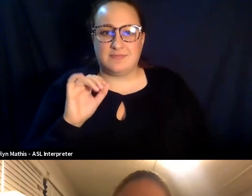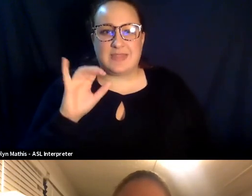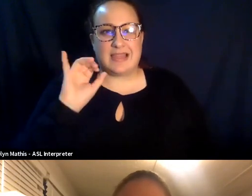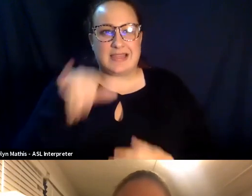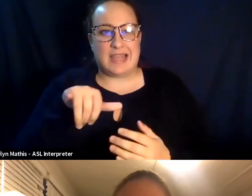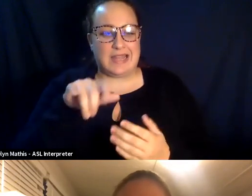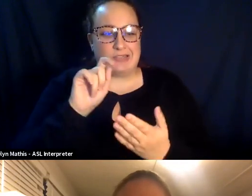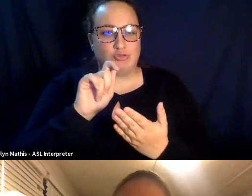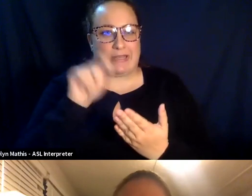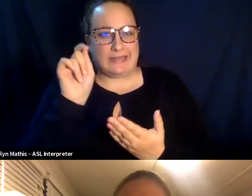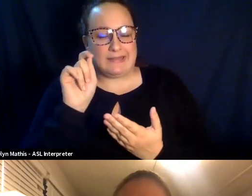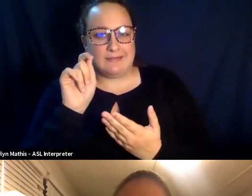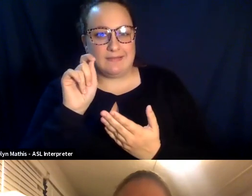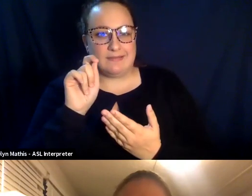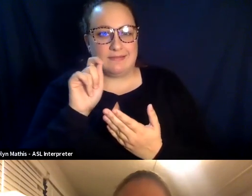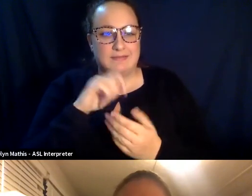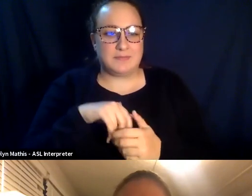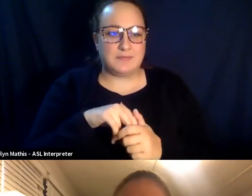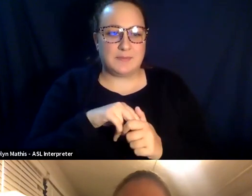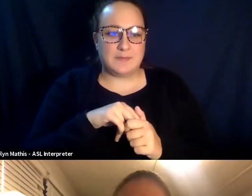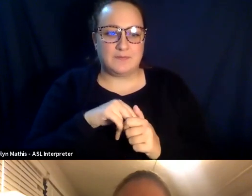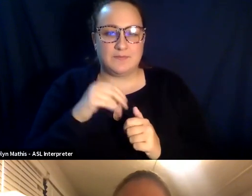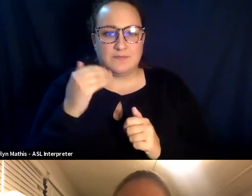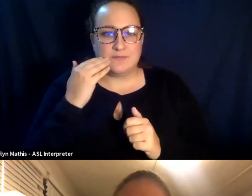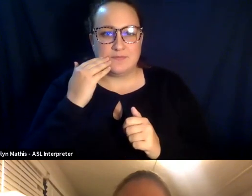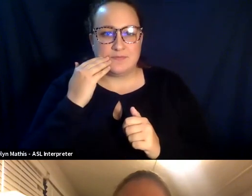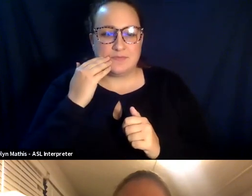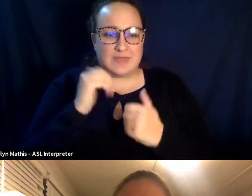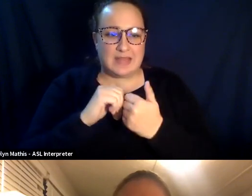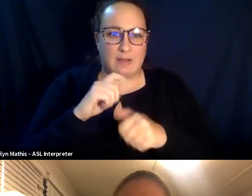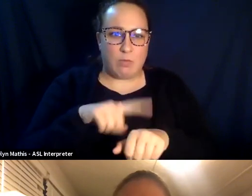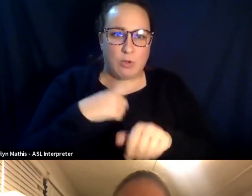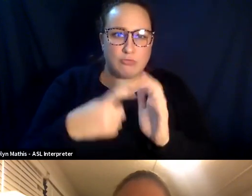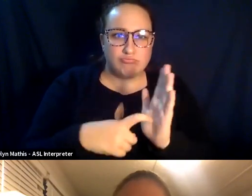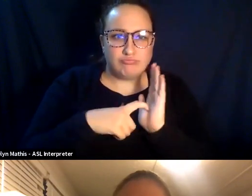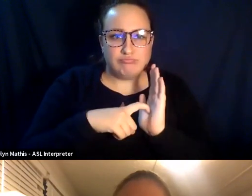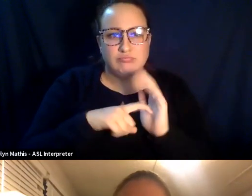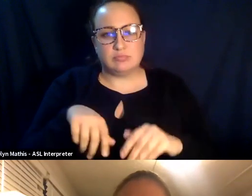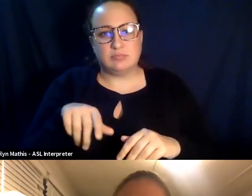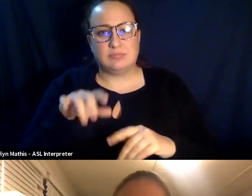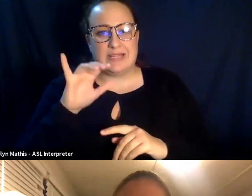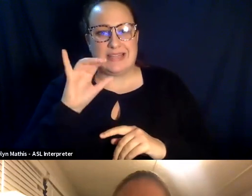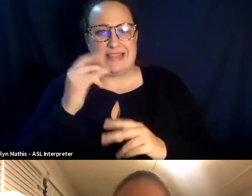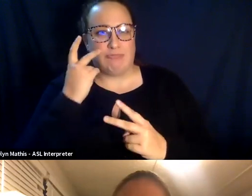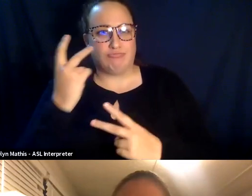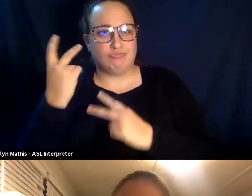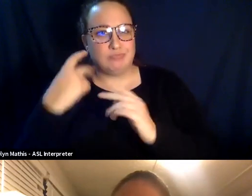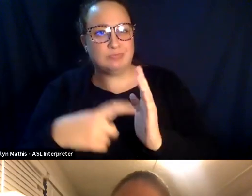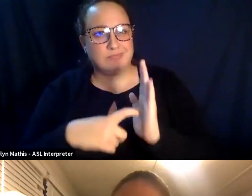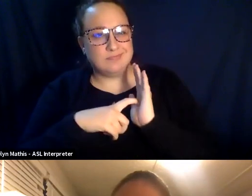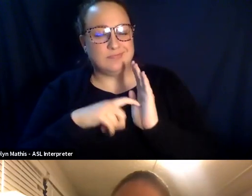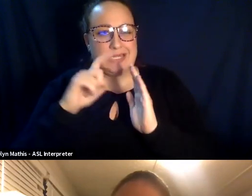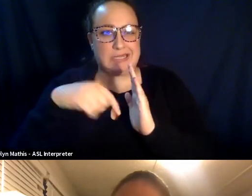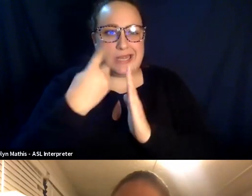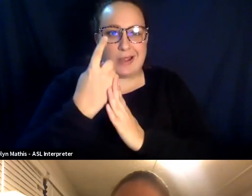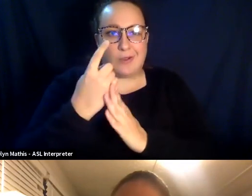check-in. So if we had the, you know, how long do you think it will take? And then that reflection, it took 1 hour and